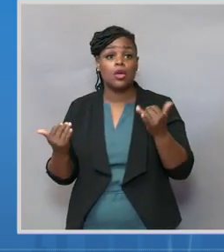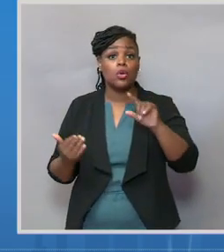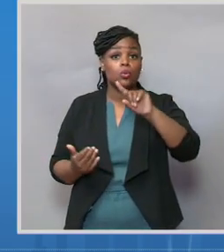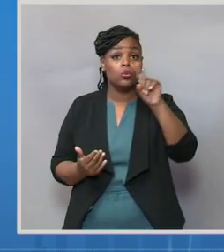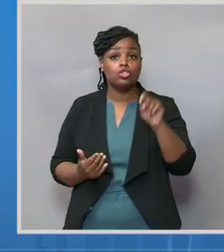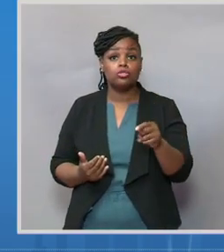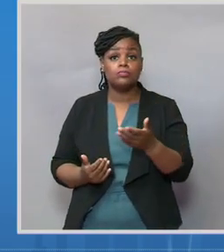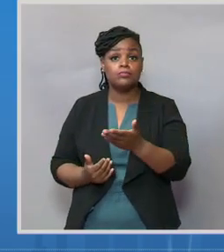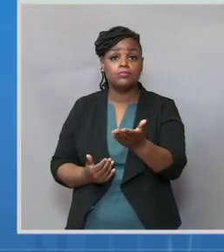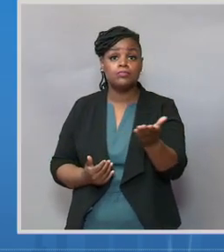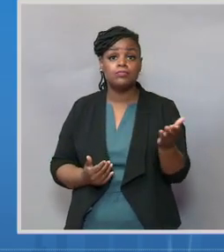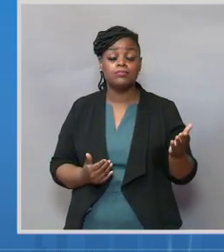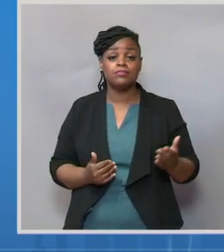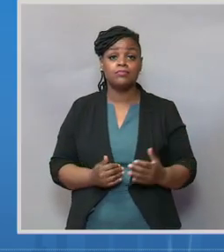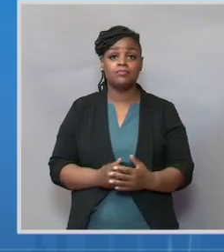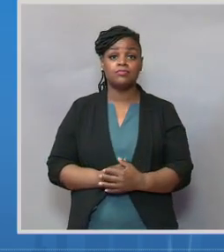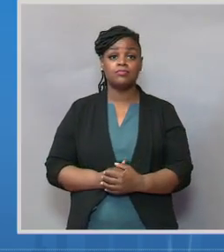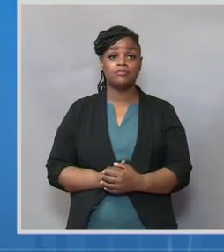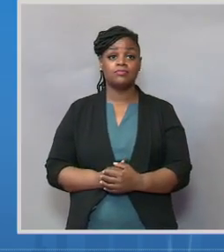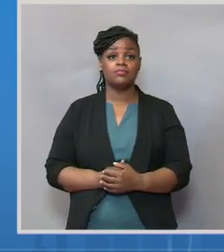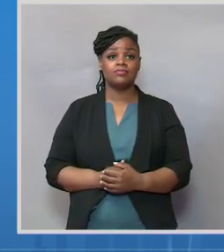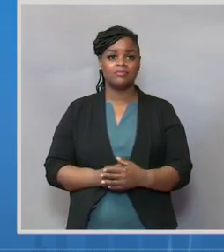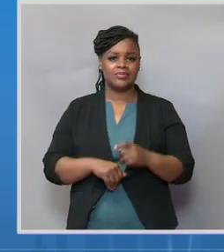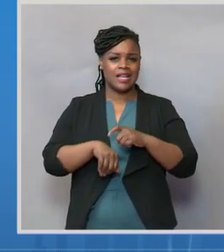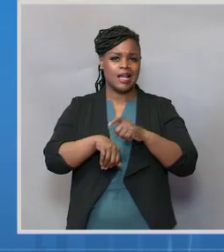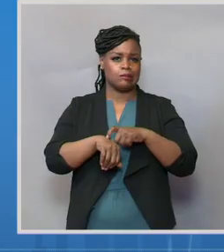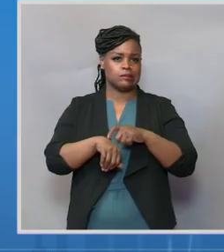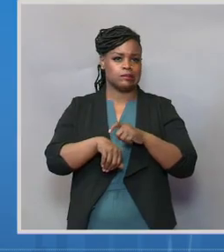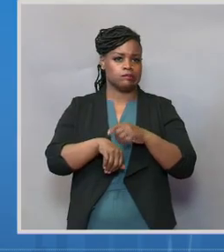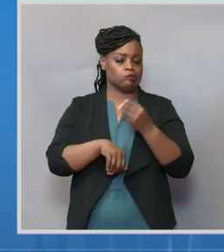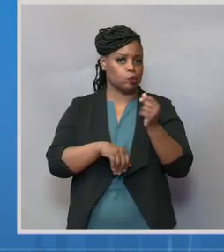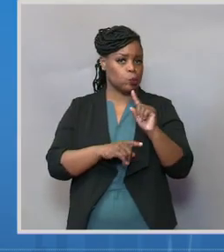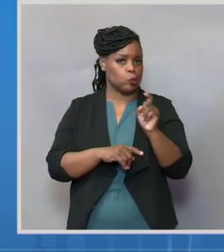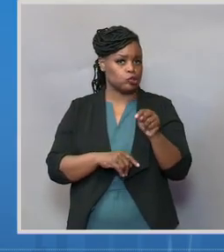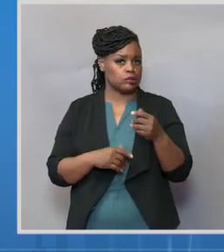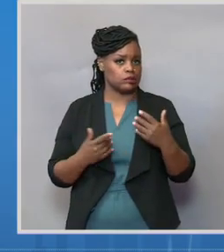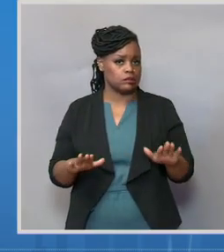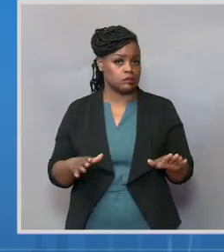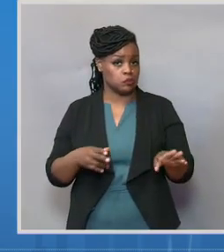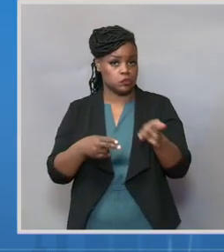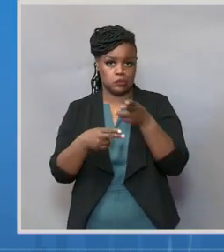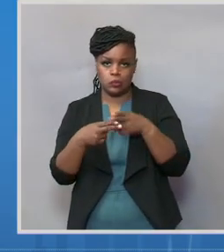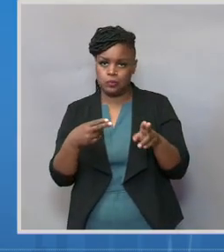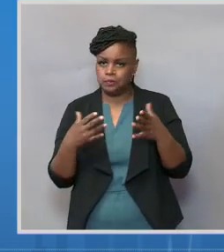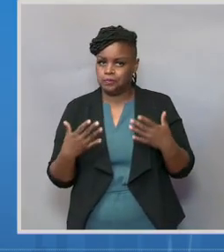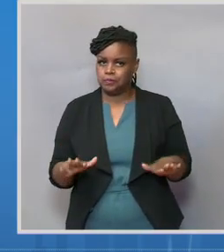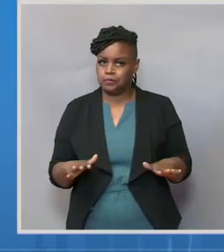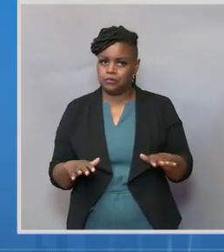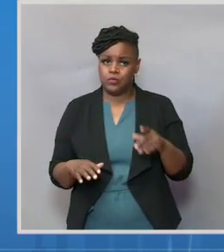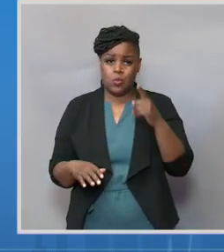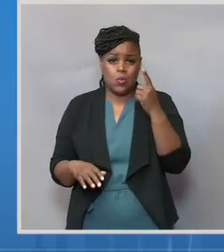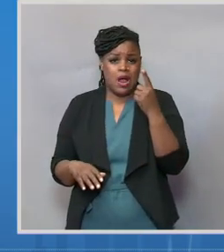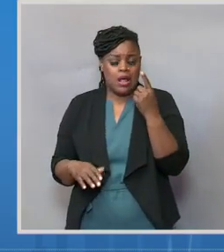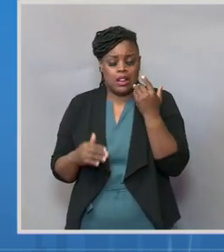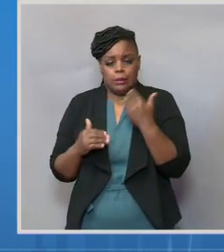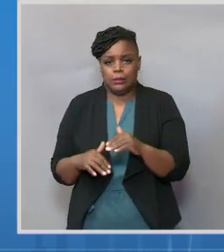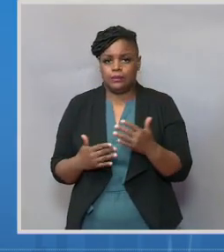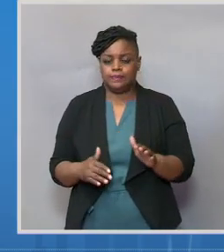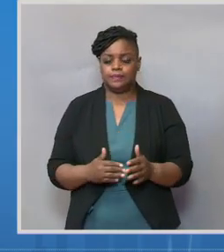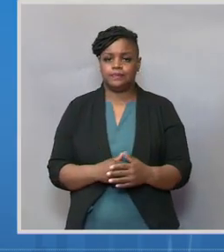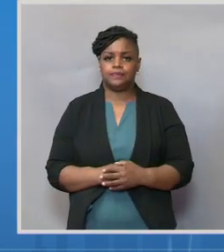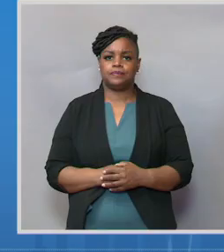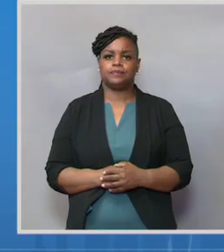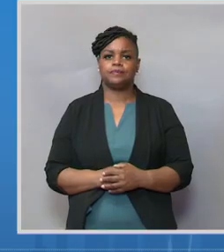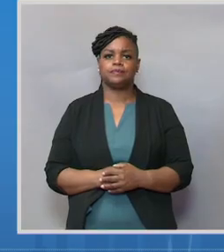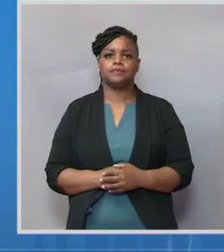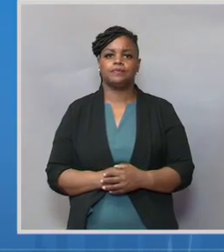Thank you. And we only have time for a few questions today, so please keep your questions to one question. Shannon Petty-Peace at NBC.